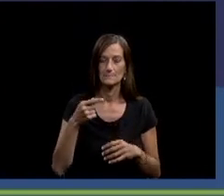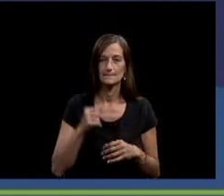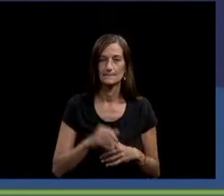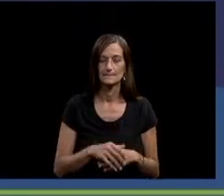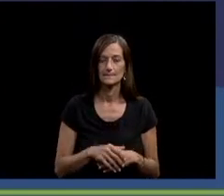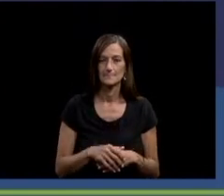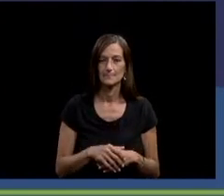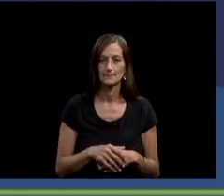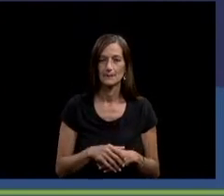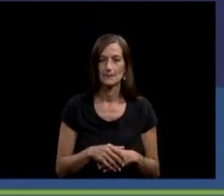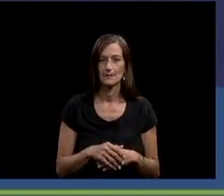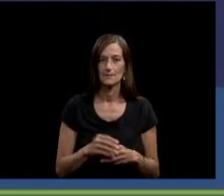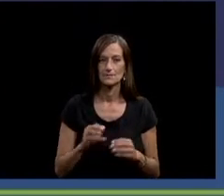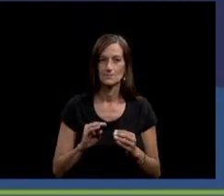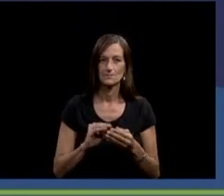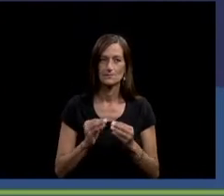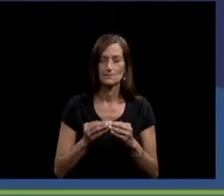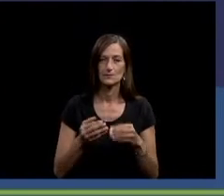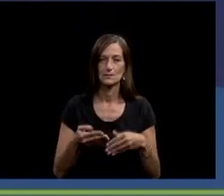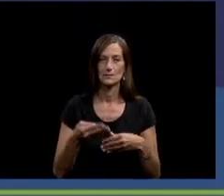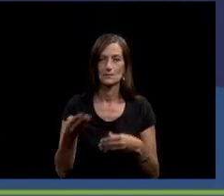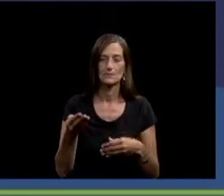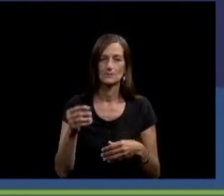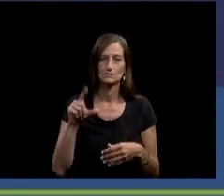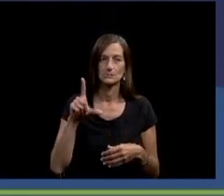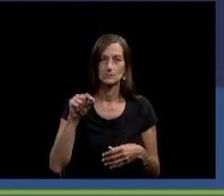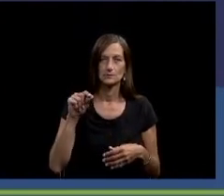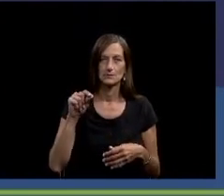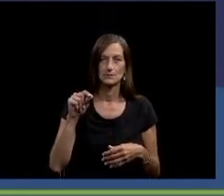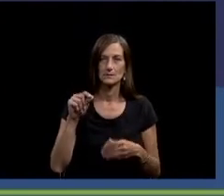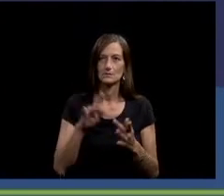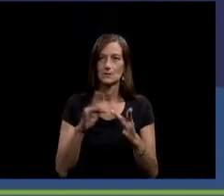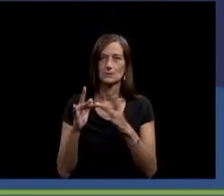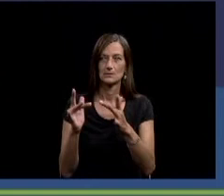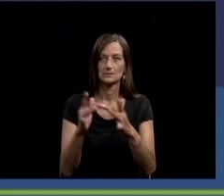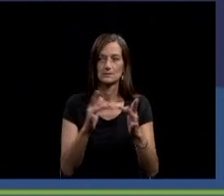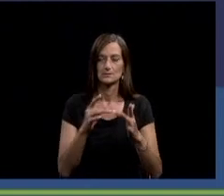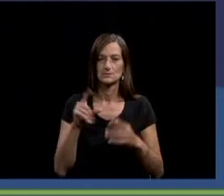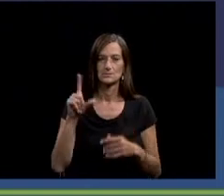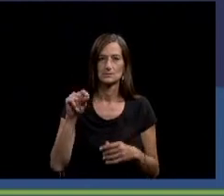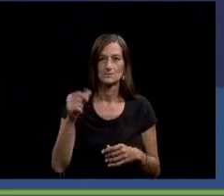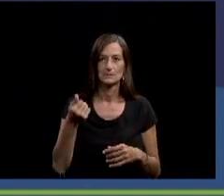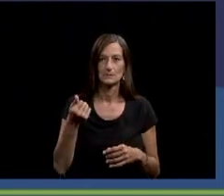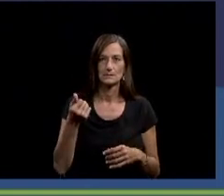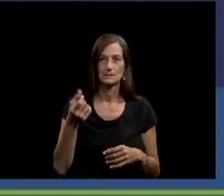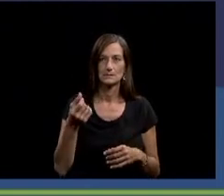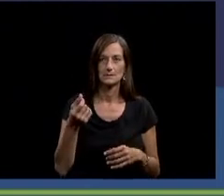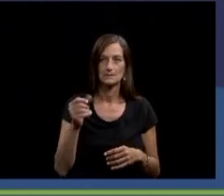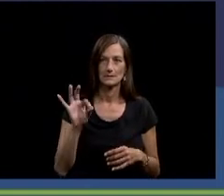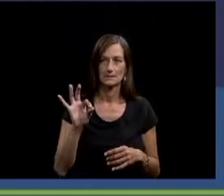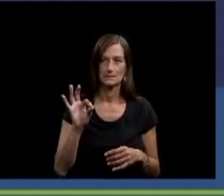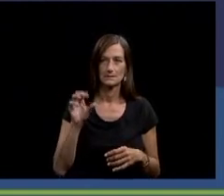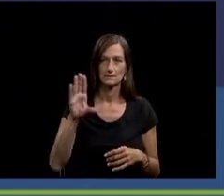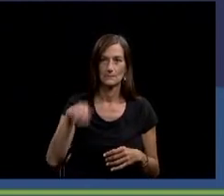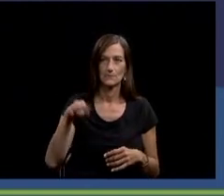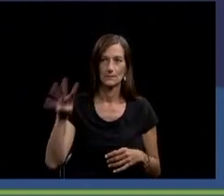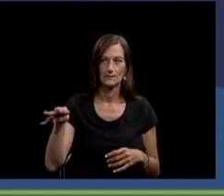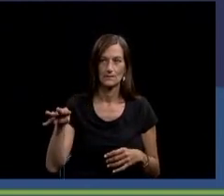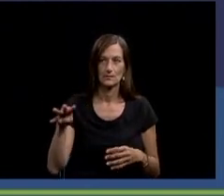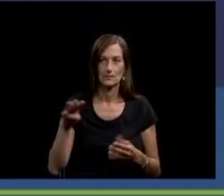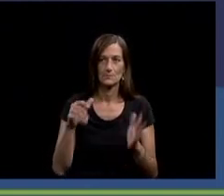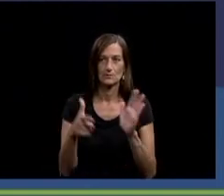2019, the community outreach section presented 244 crime prevention and education programs, reaching just under 20,000